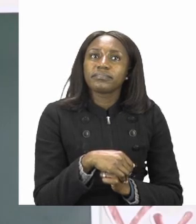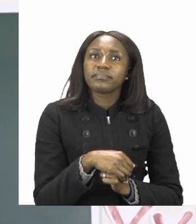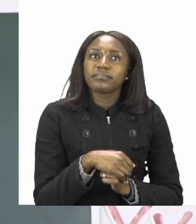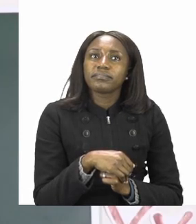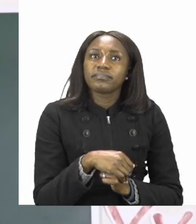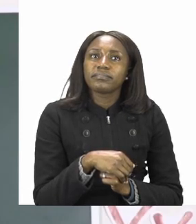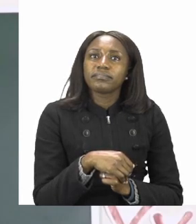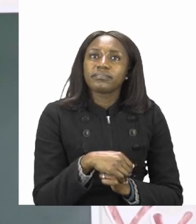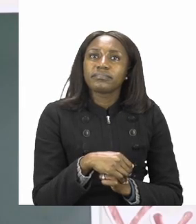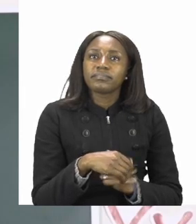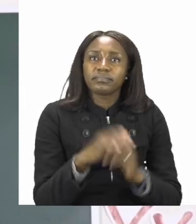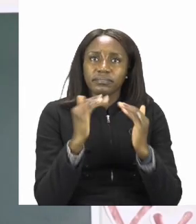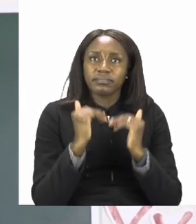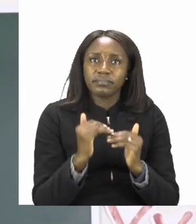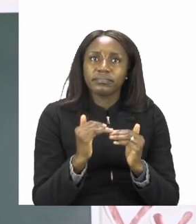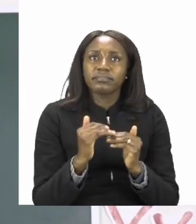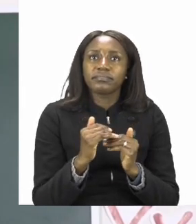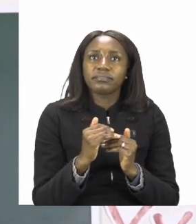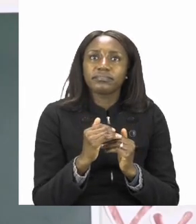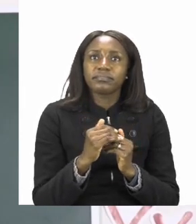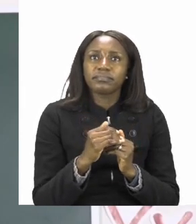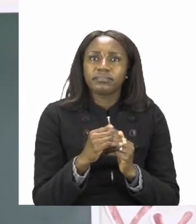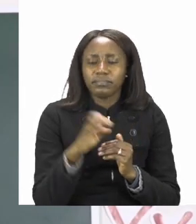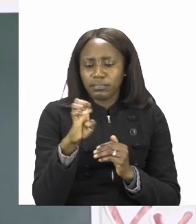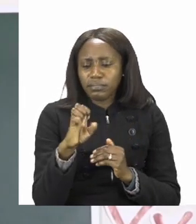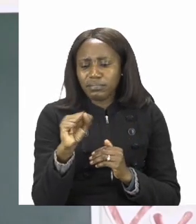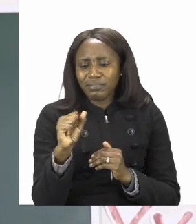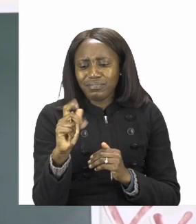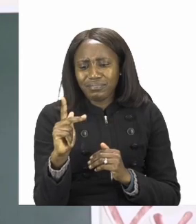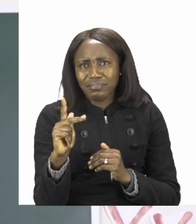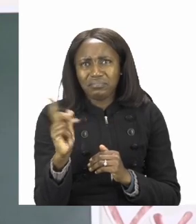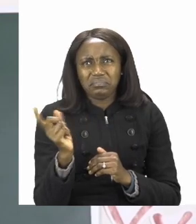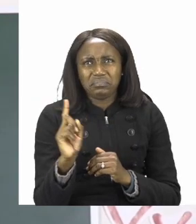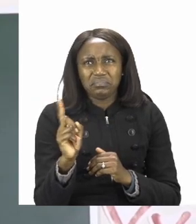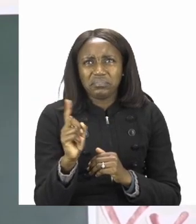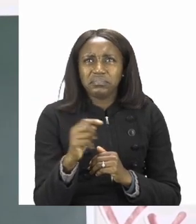The next one ends with esk.